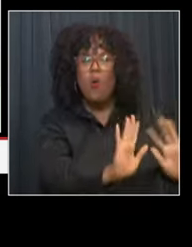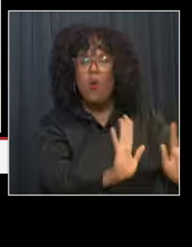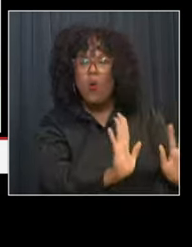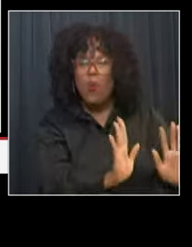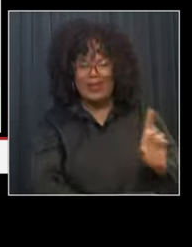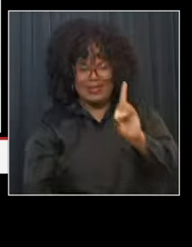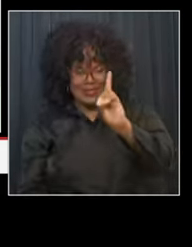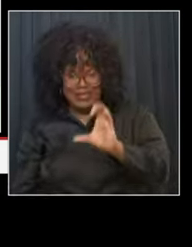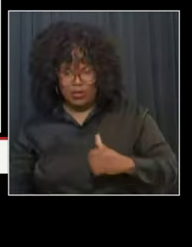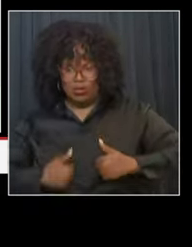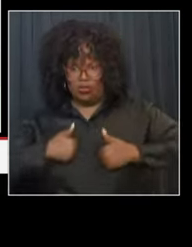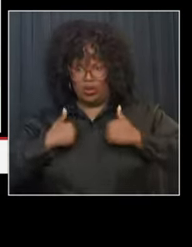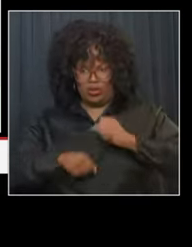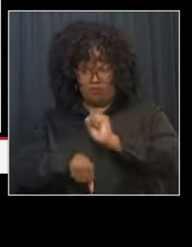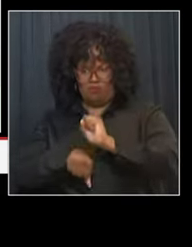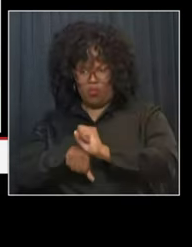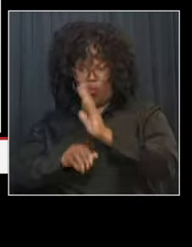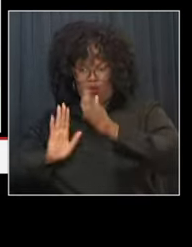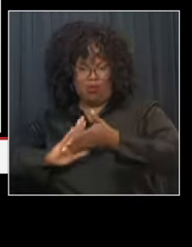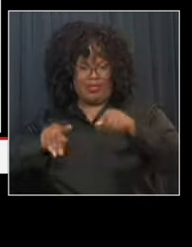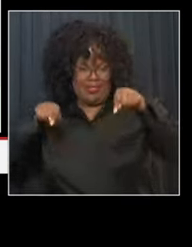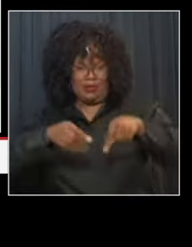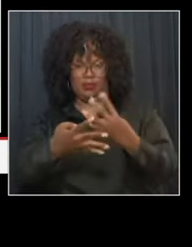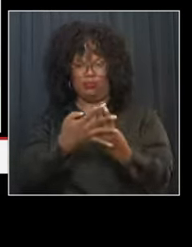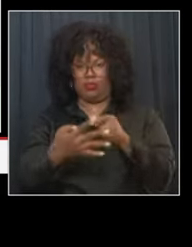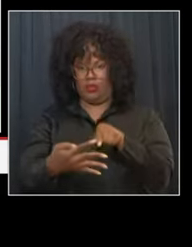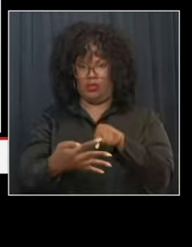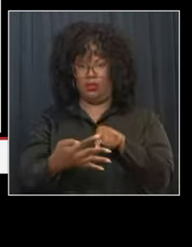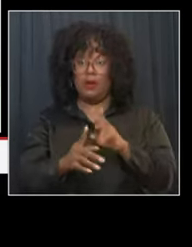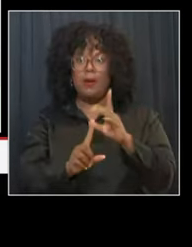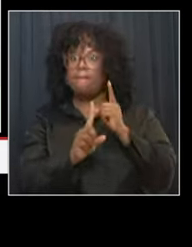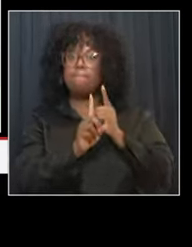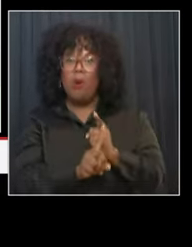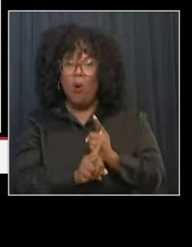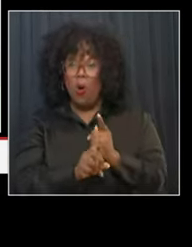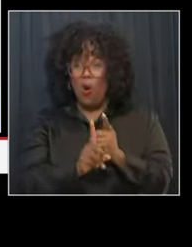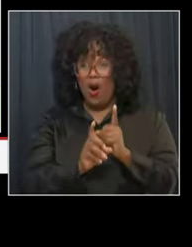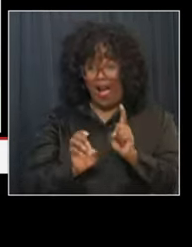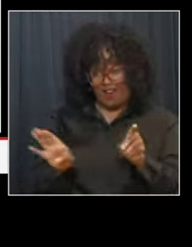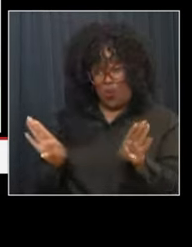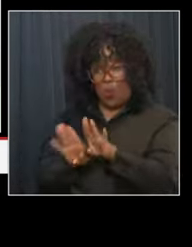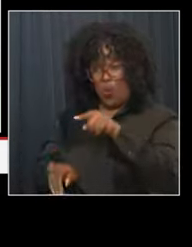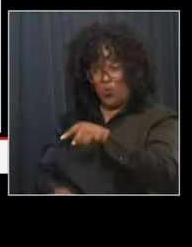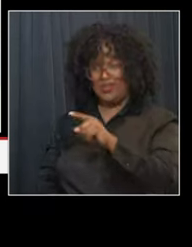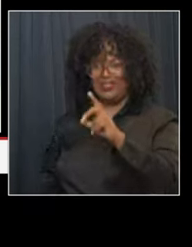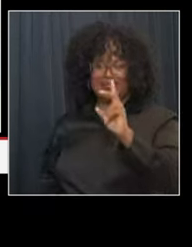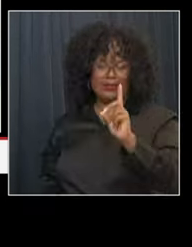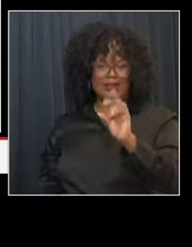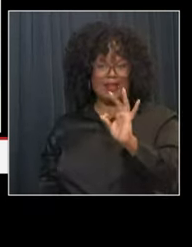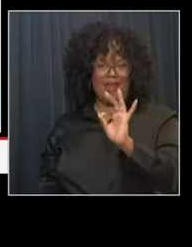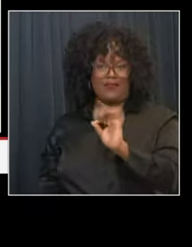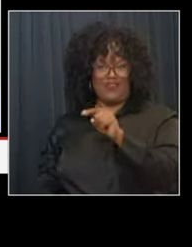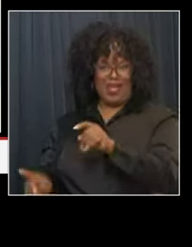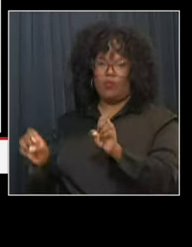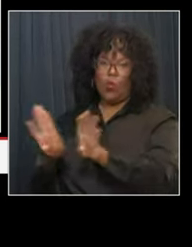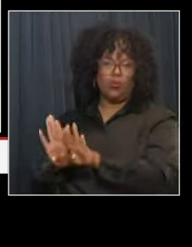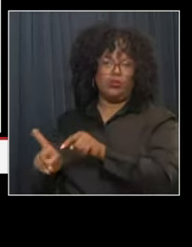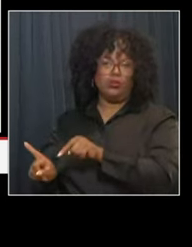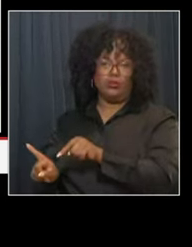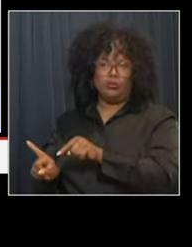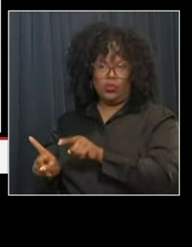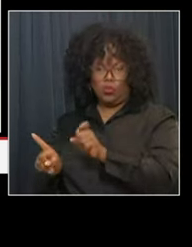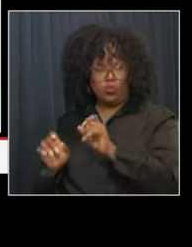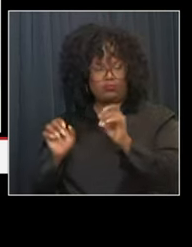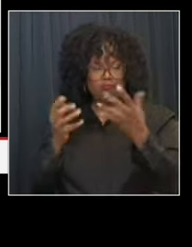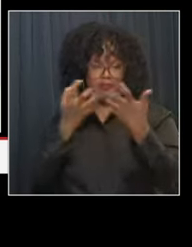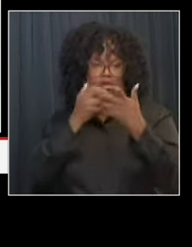on earth do we close the CDF, a common goal that we all have, in a time frame that is consistent with what that population